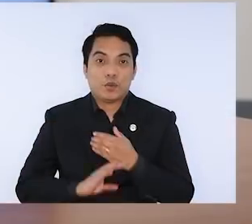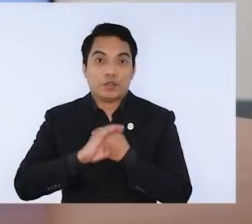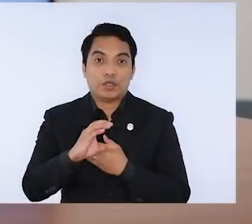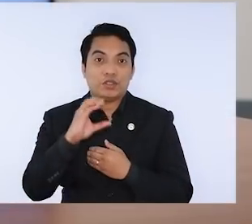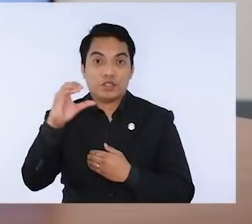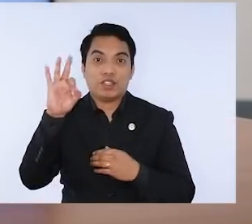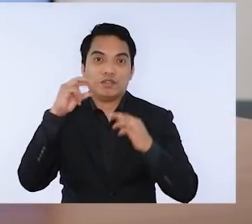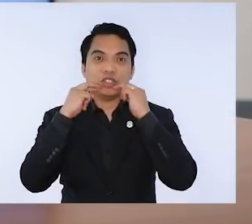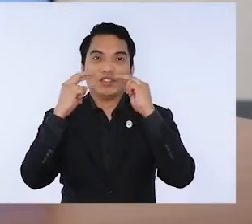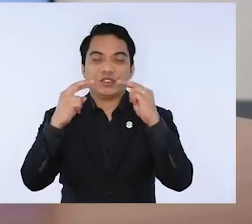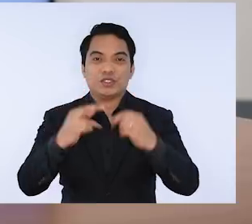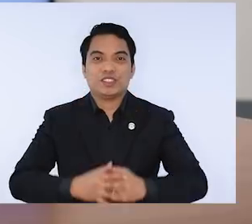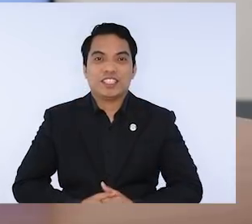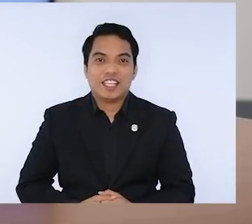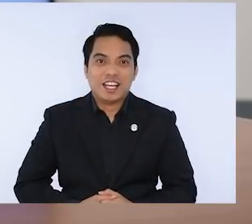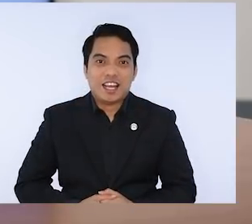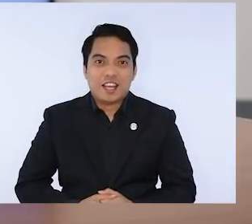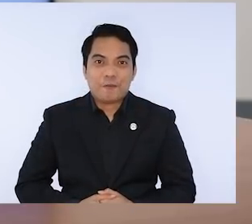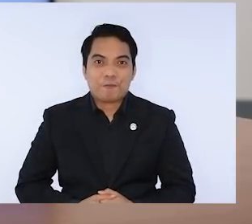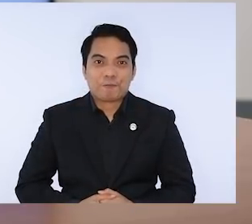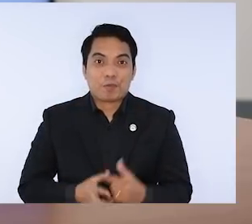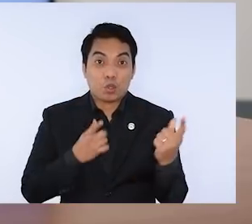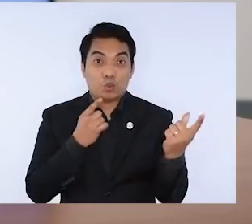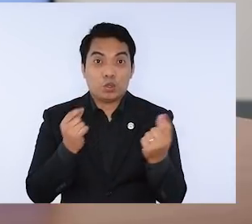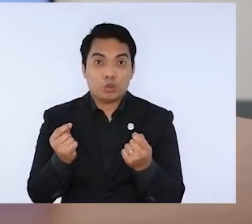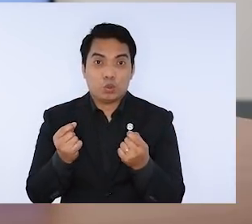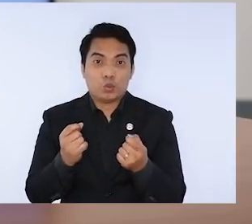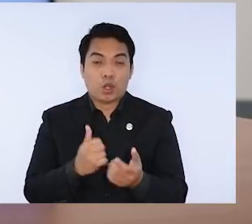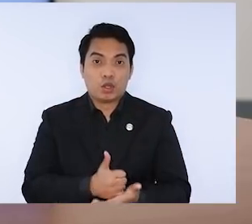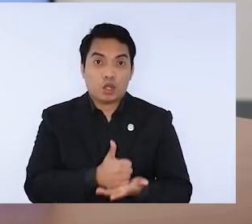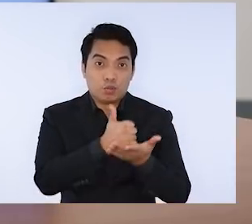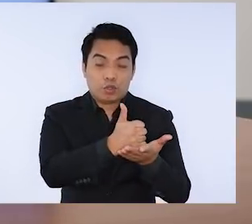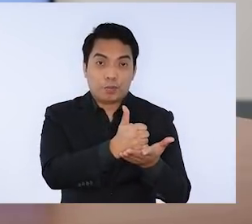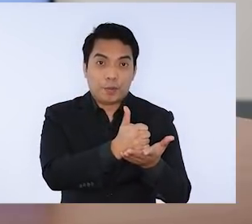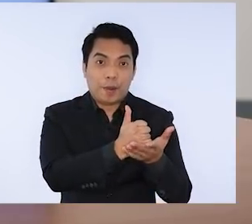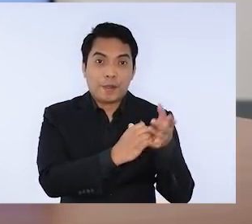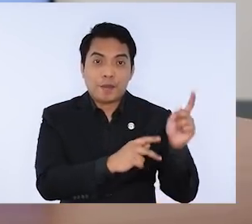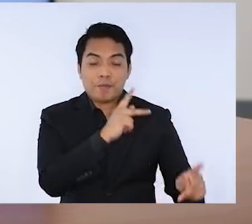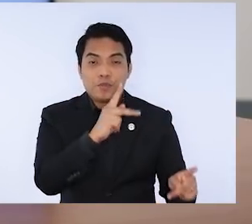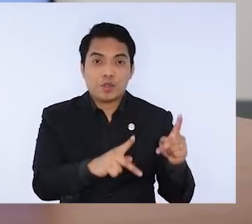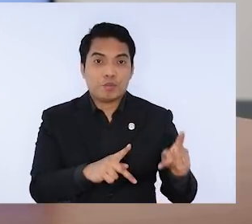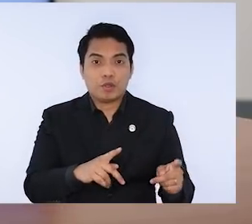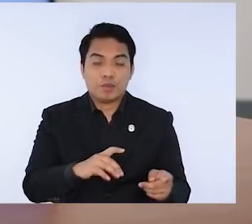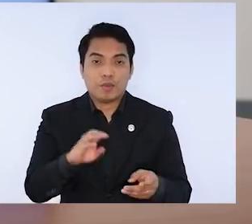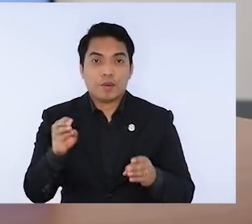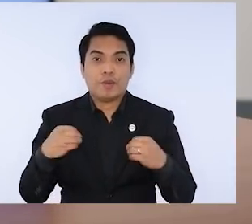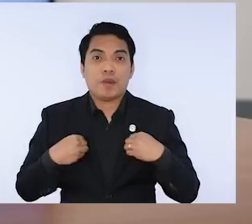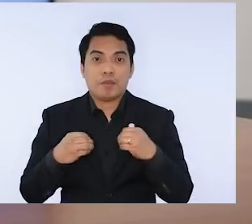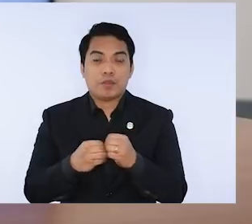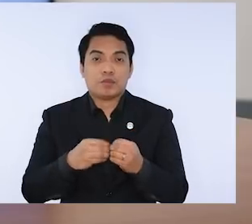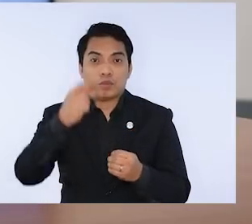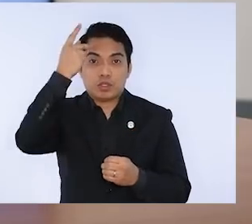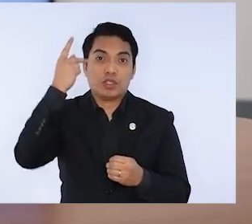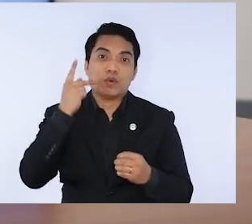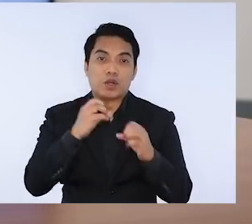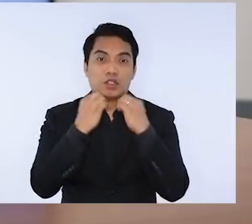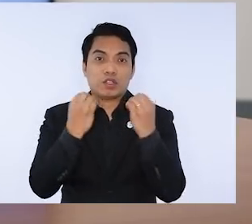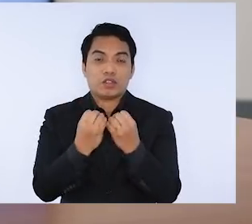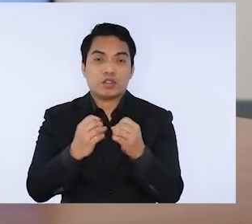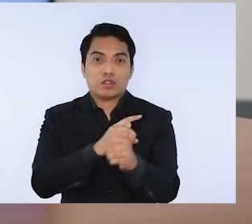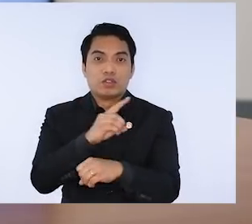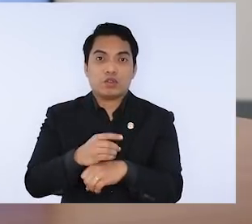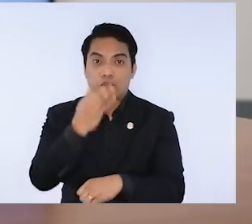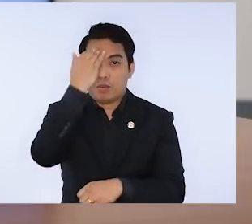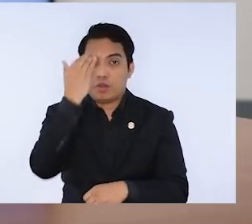Nagbabalik po ang CFO News. Nagsagawa ng lingap sa mamamayan ang mga kabilang sa kapisan ng Kadiwa sa distrito ng